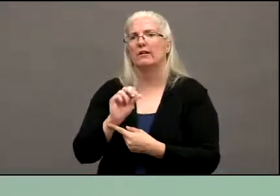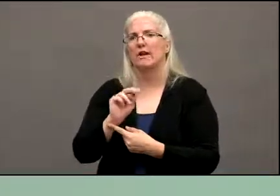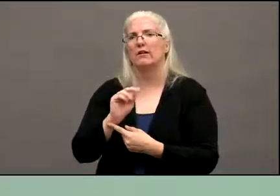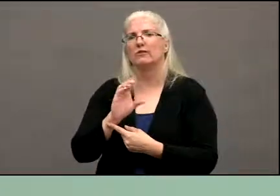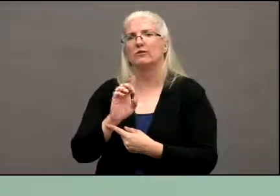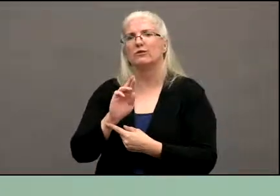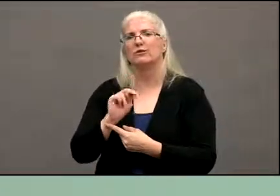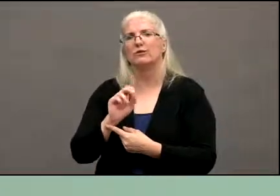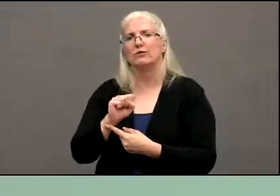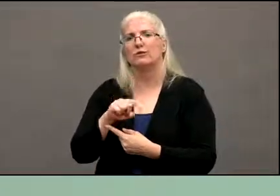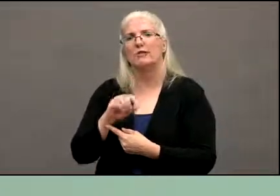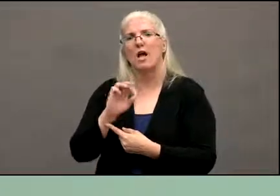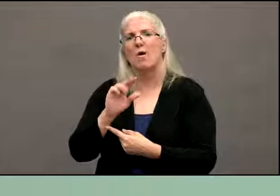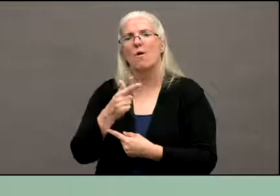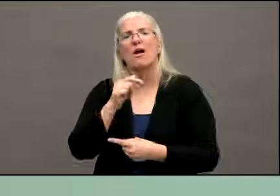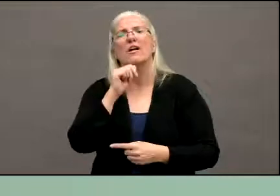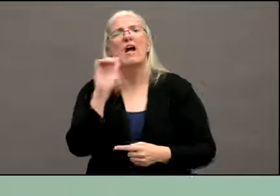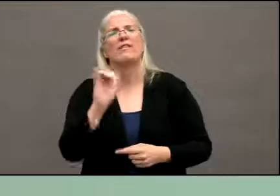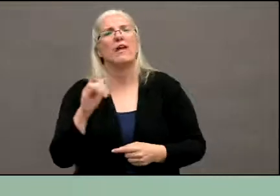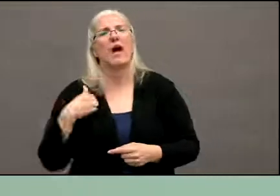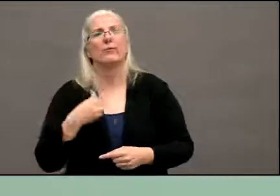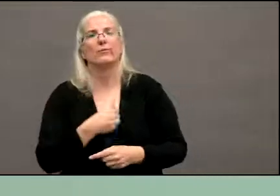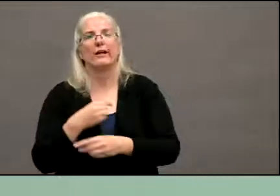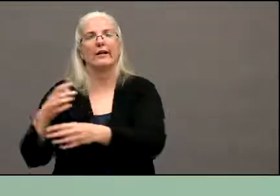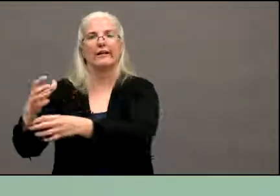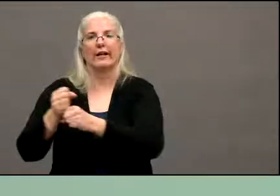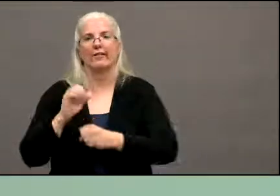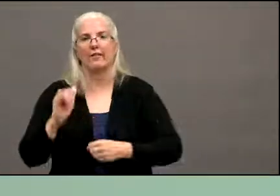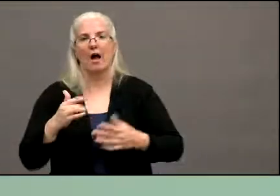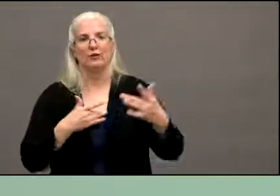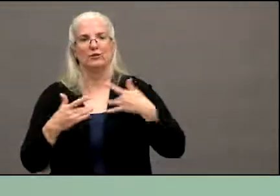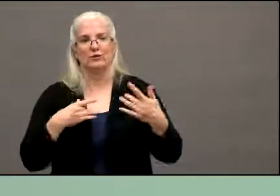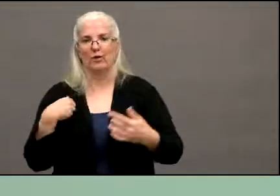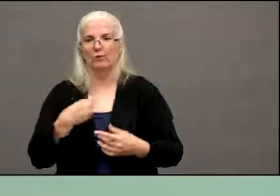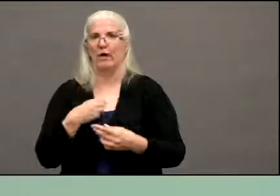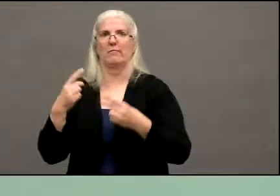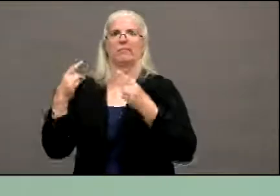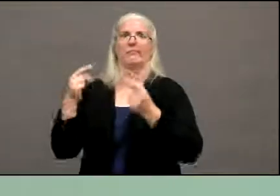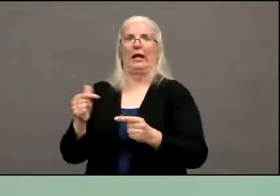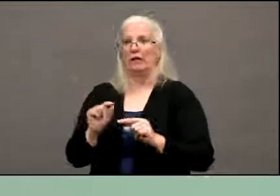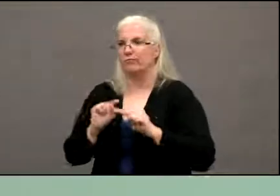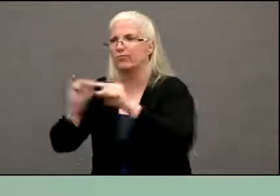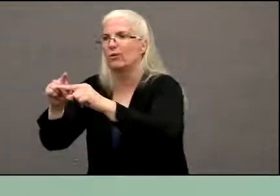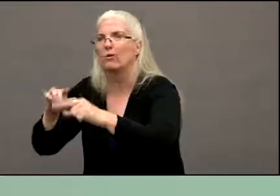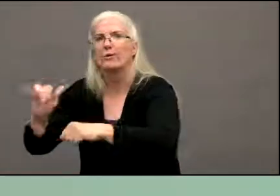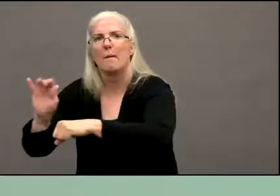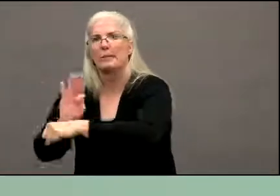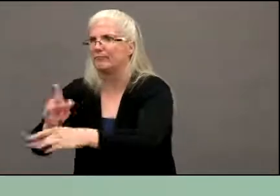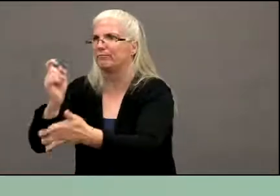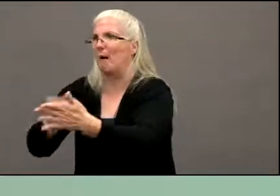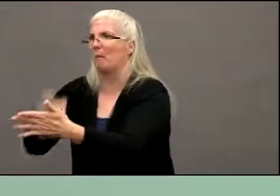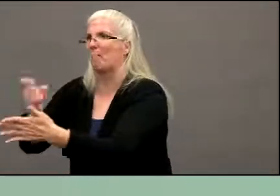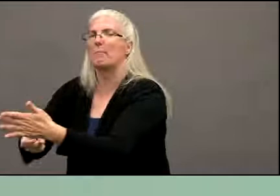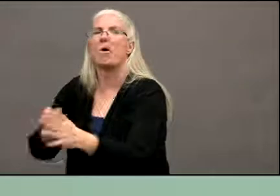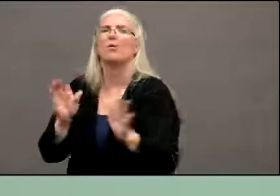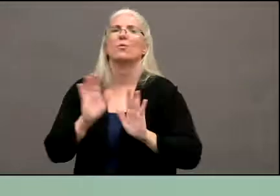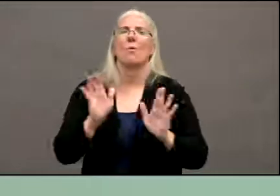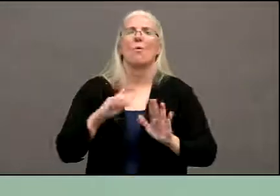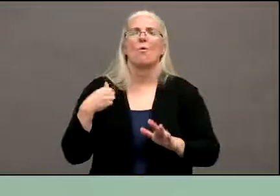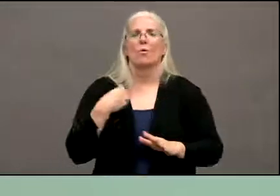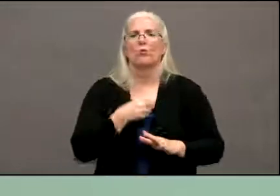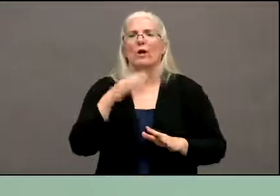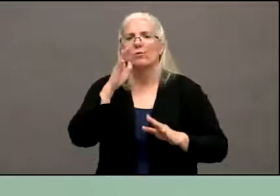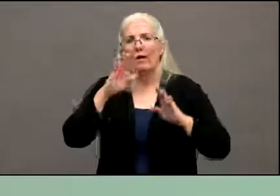out there trying to penalize or fine people. We know that we are still in the curve of education. We're still in the phase